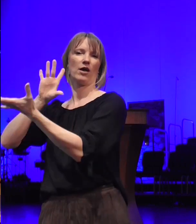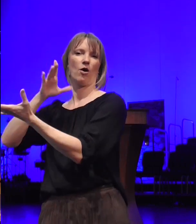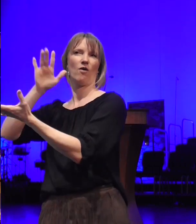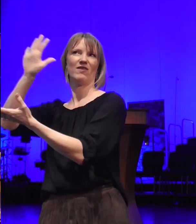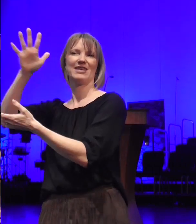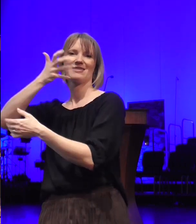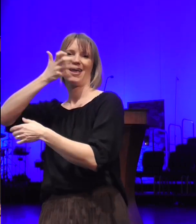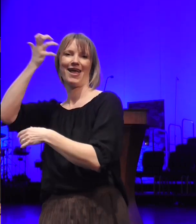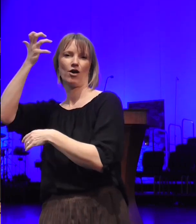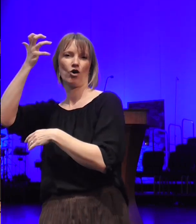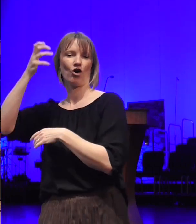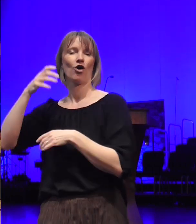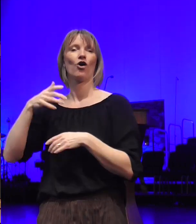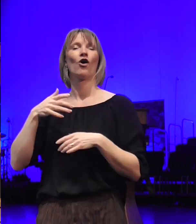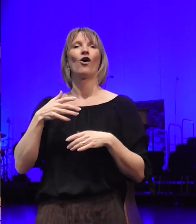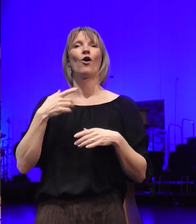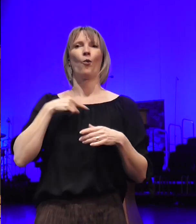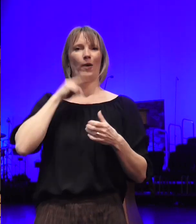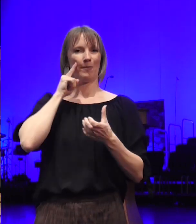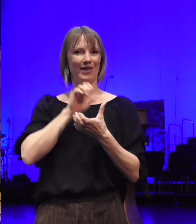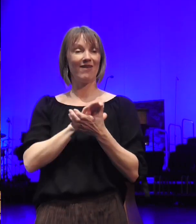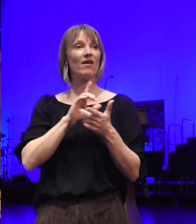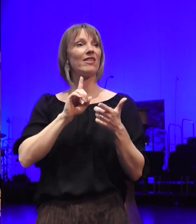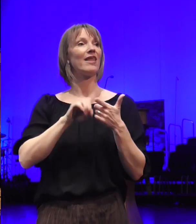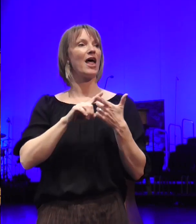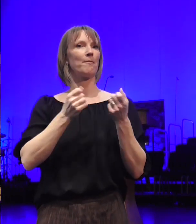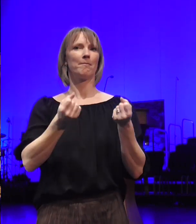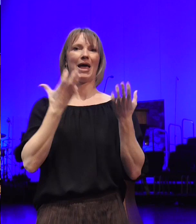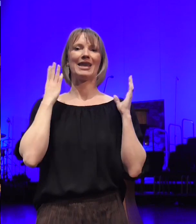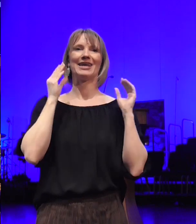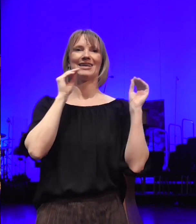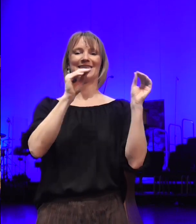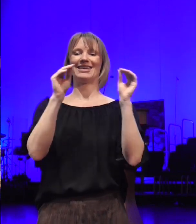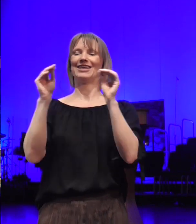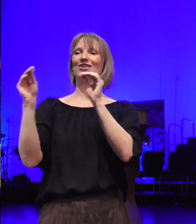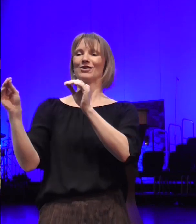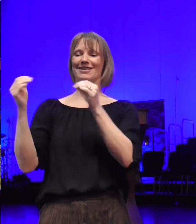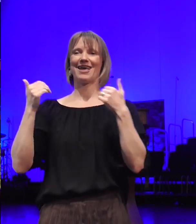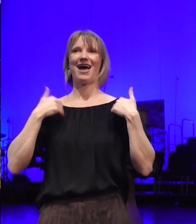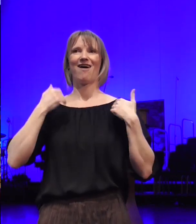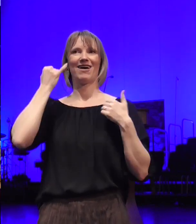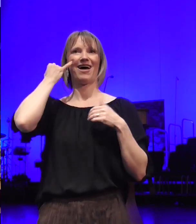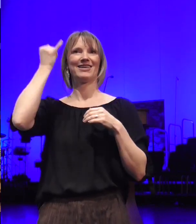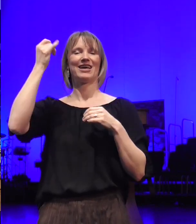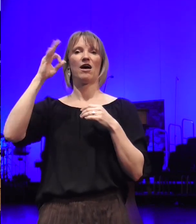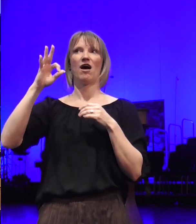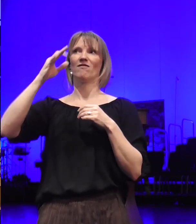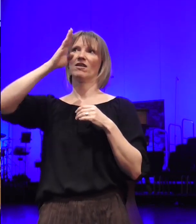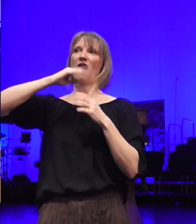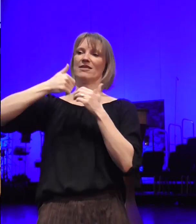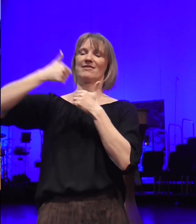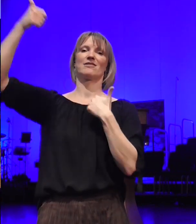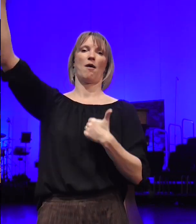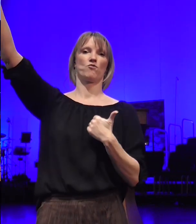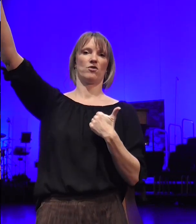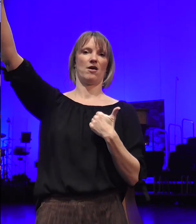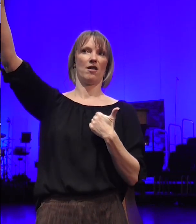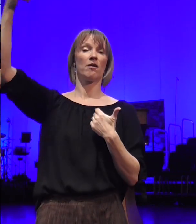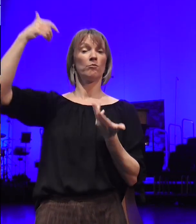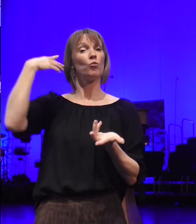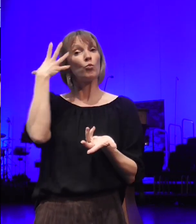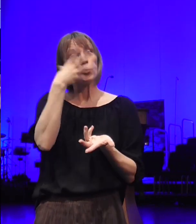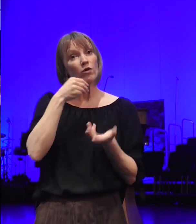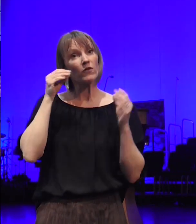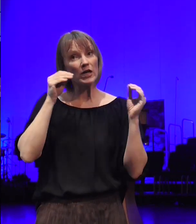we believe this, and then our teaching, many of the teachings have a notion of a separate God, and they're